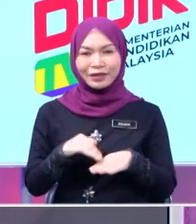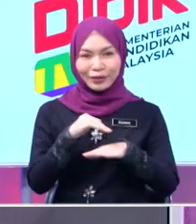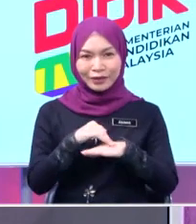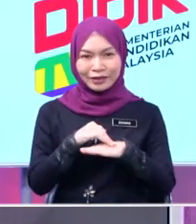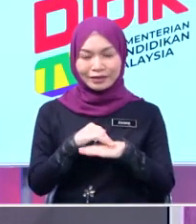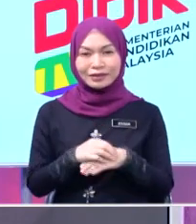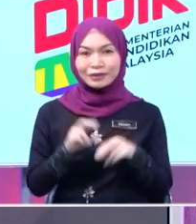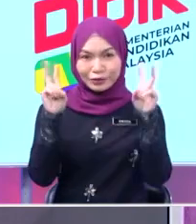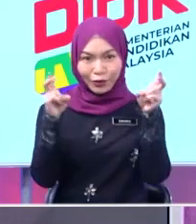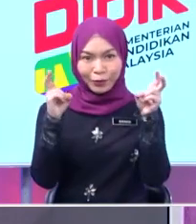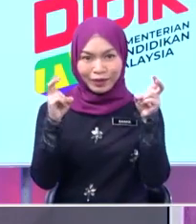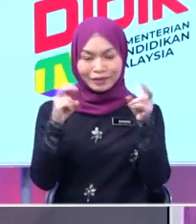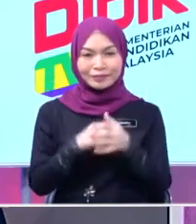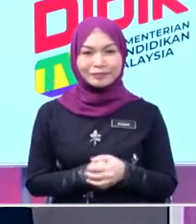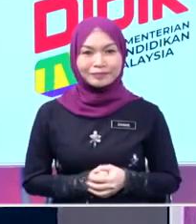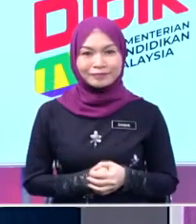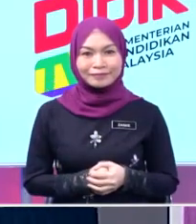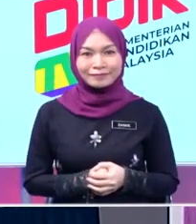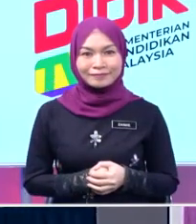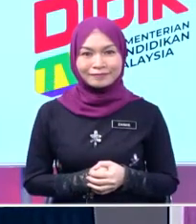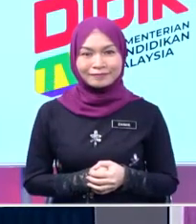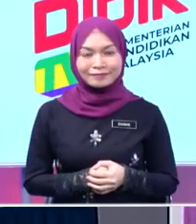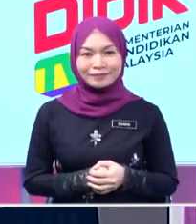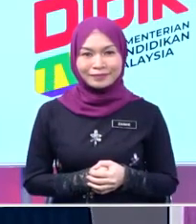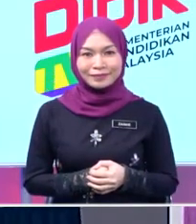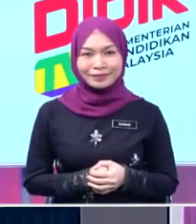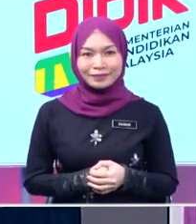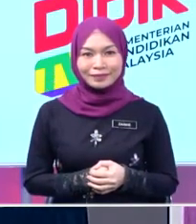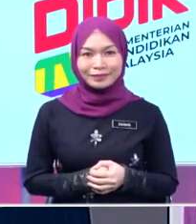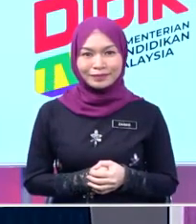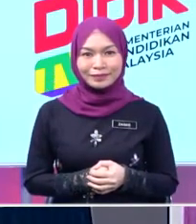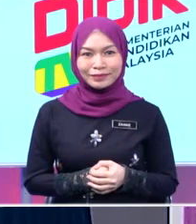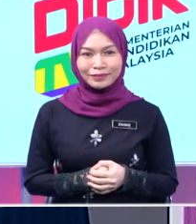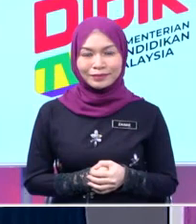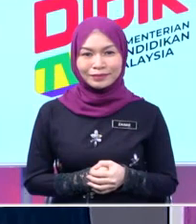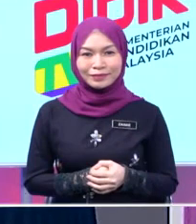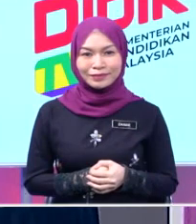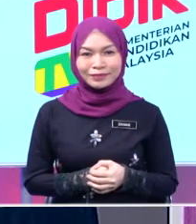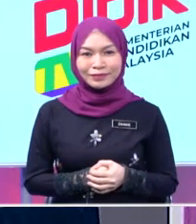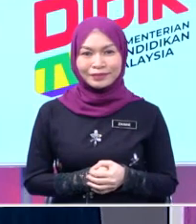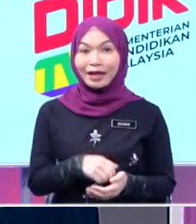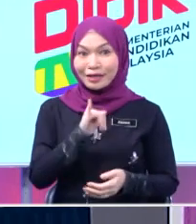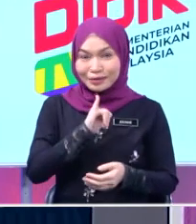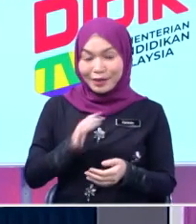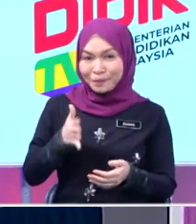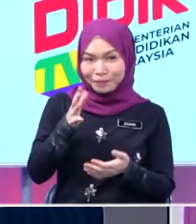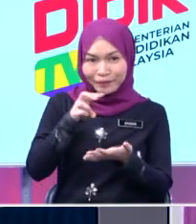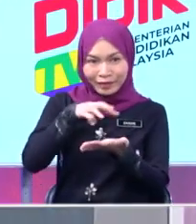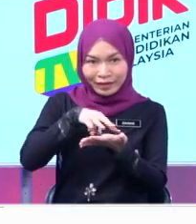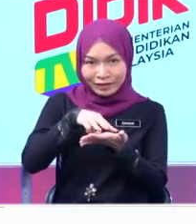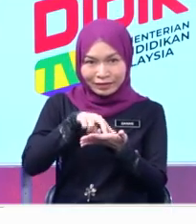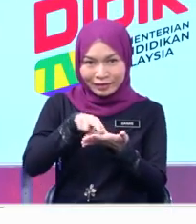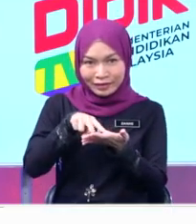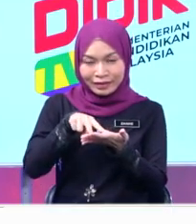topic itself. Okay, which is, let me read the instruction. One reason